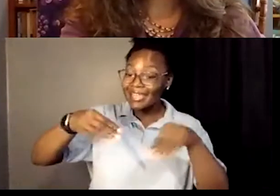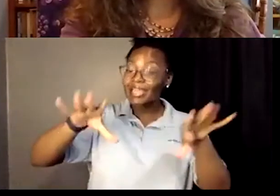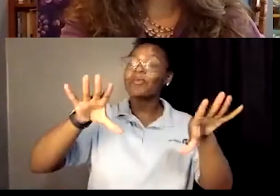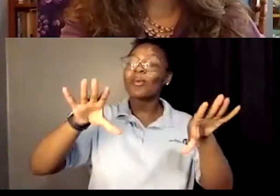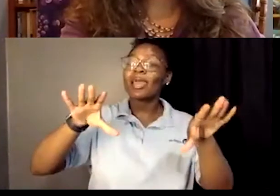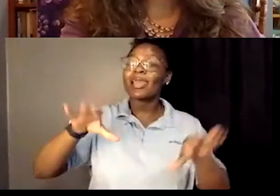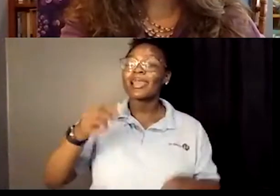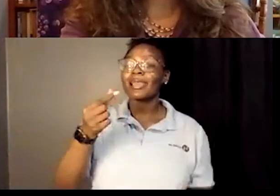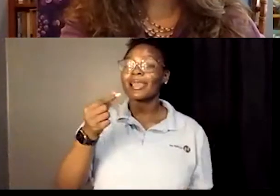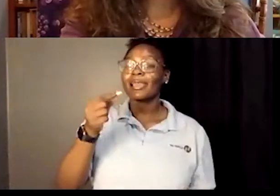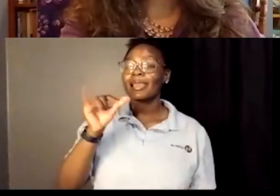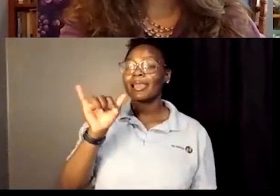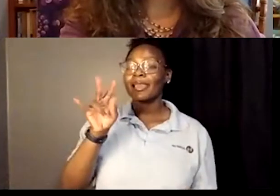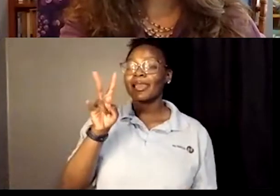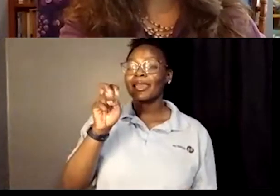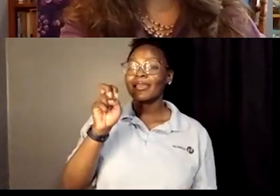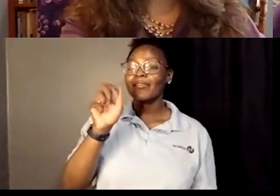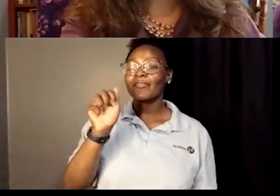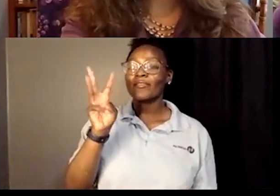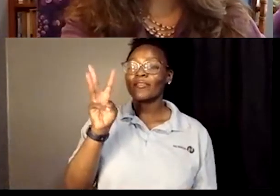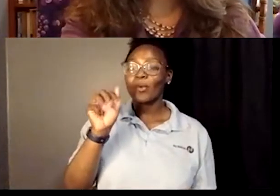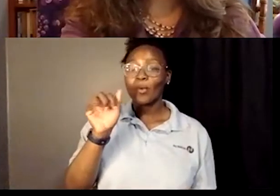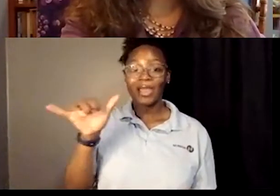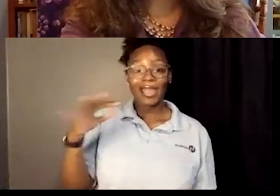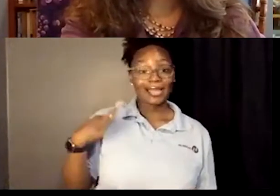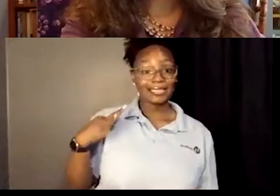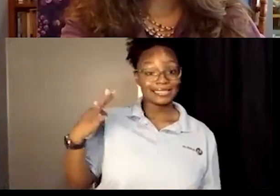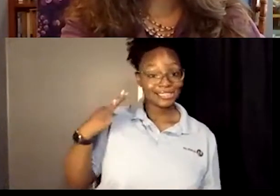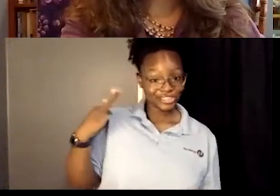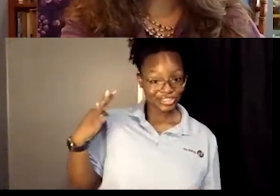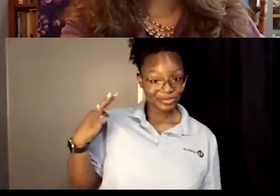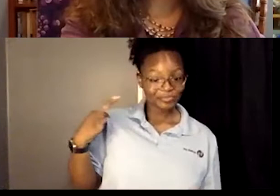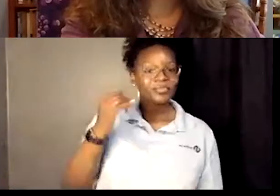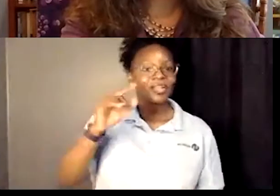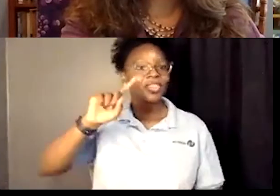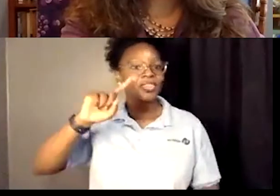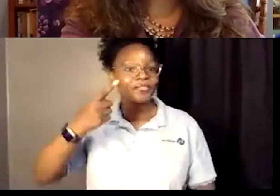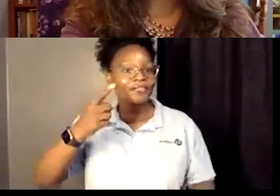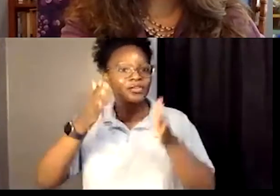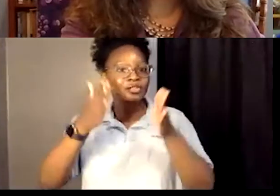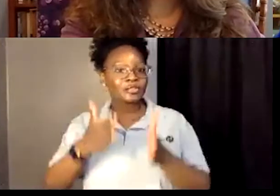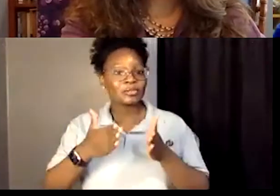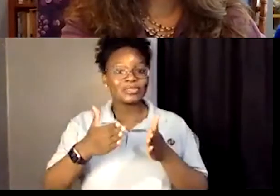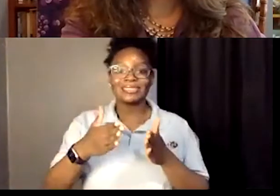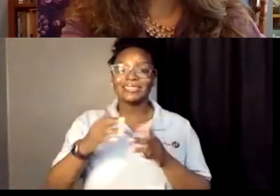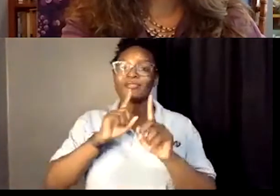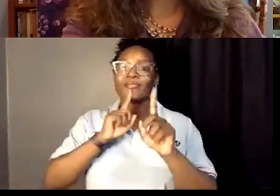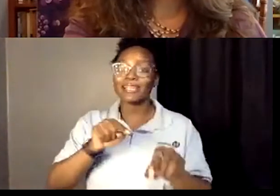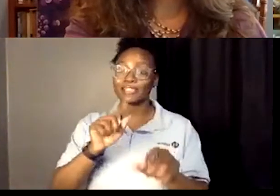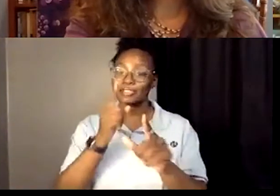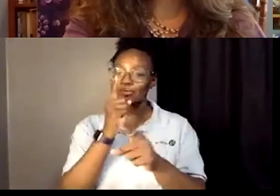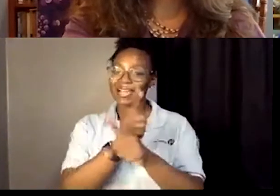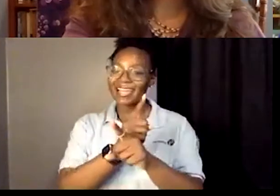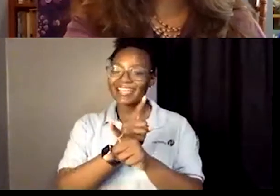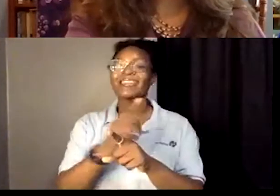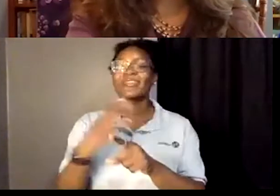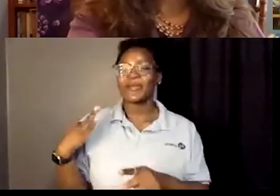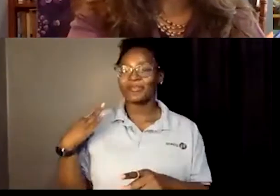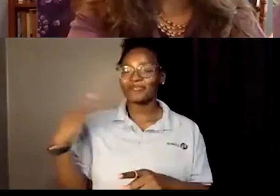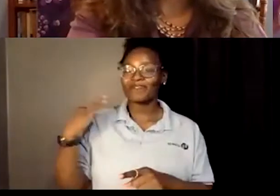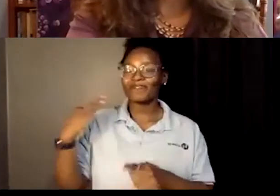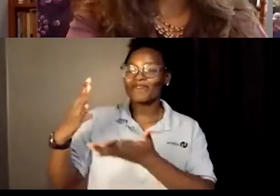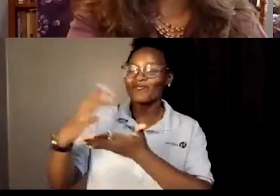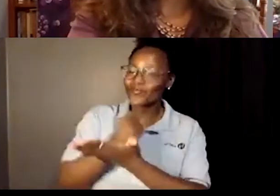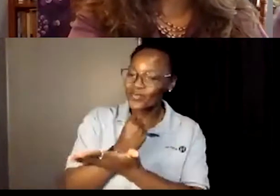t-shirt, Sisterhood Against Hate. And the first person to answer this will win that t-shirt, and we will announce the winner in a few